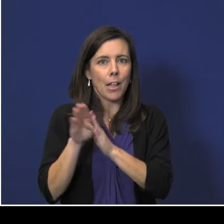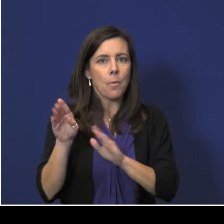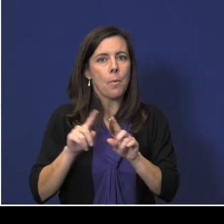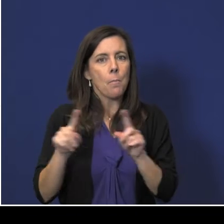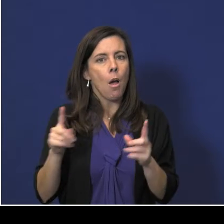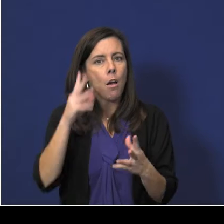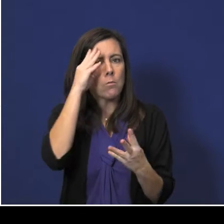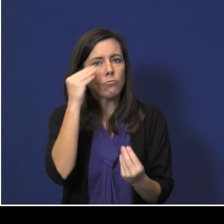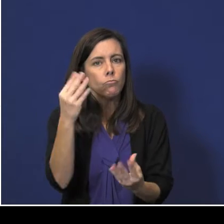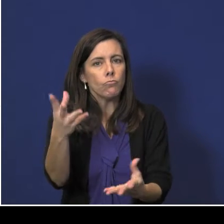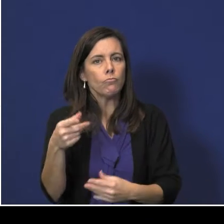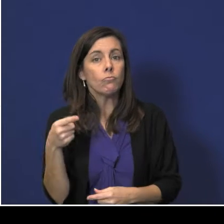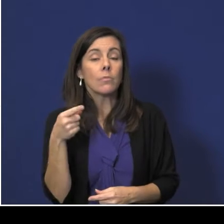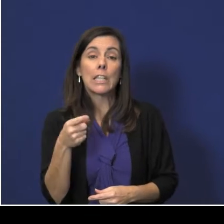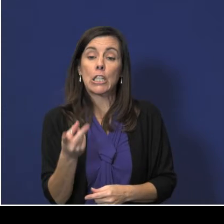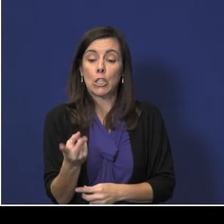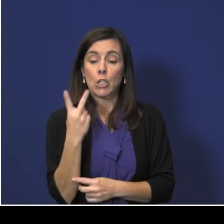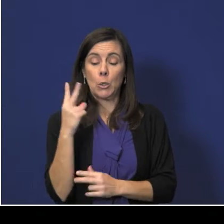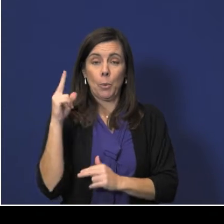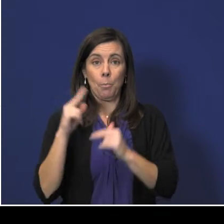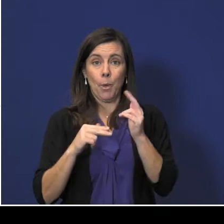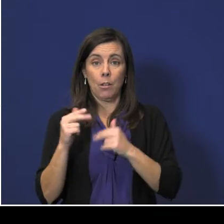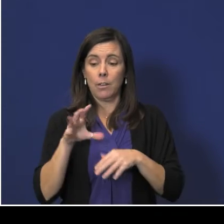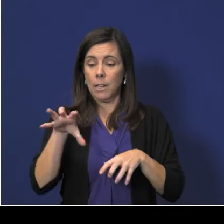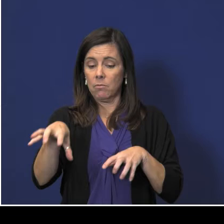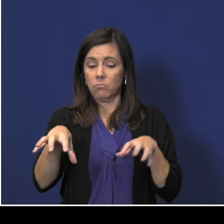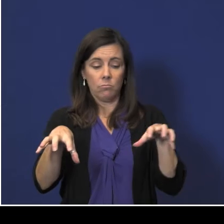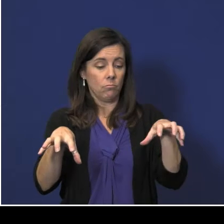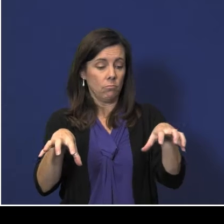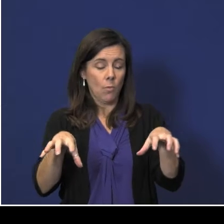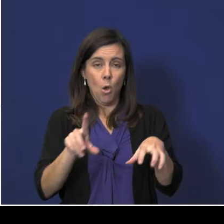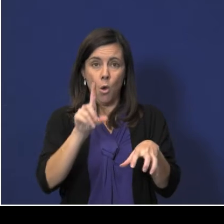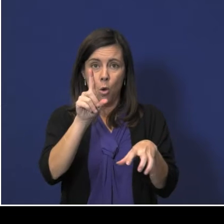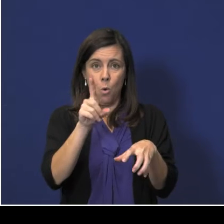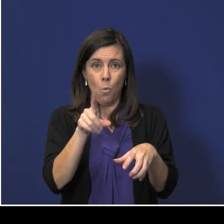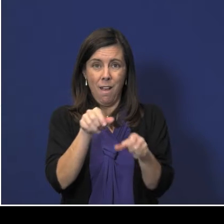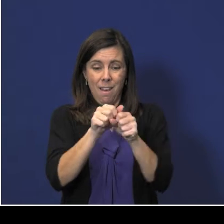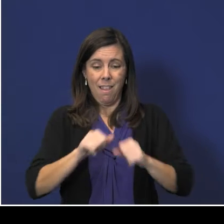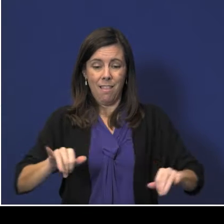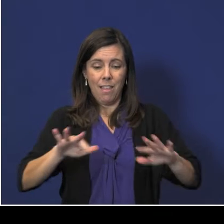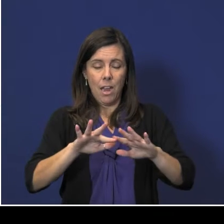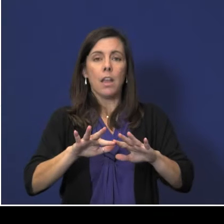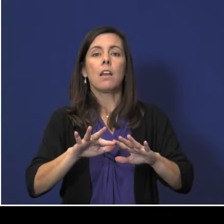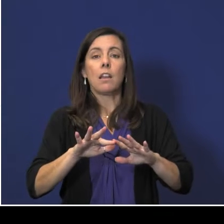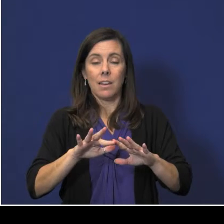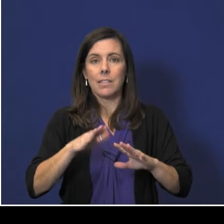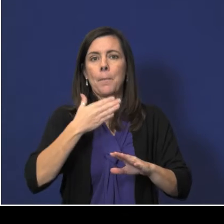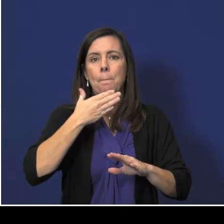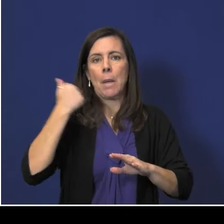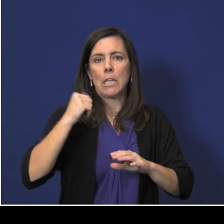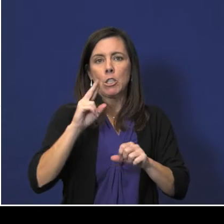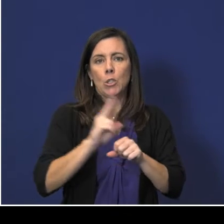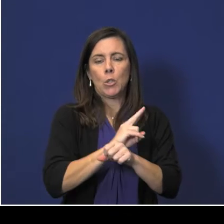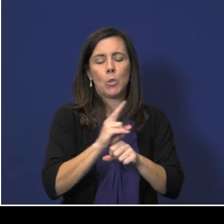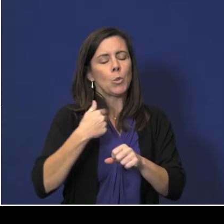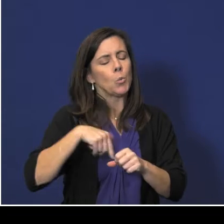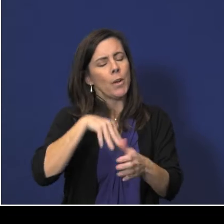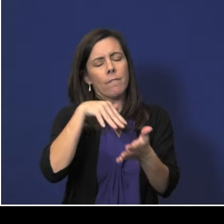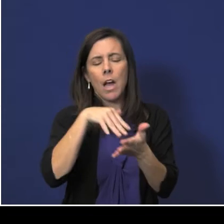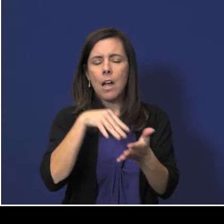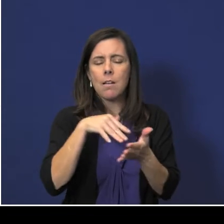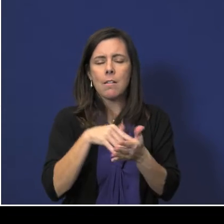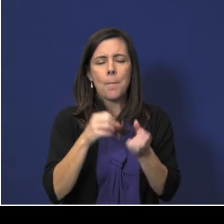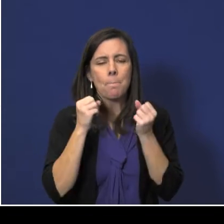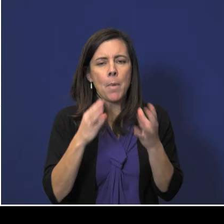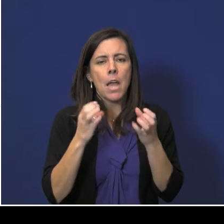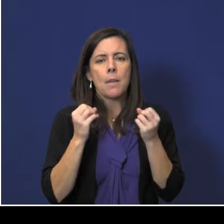that these two buildings being situated on one parcel of land is an efficient use. We've studied this, multiple